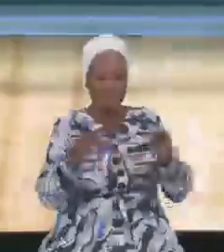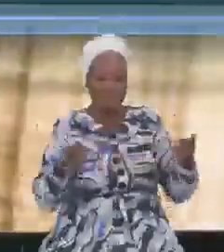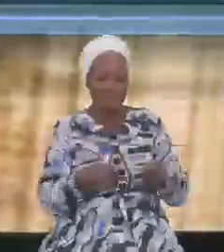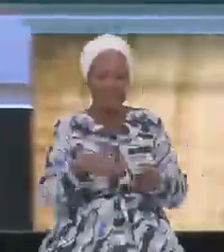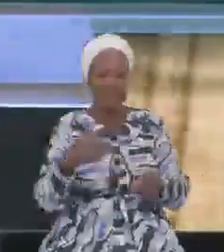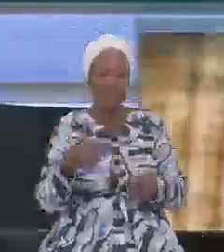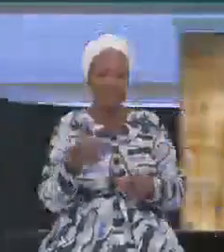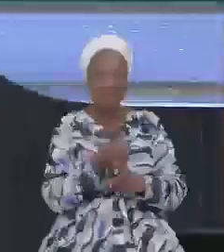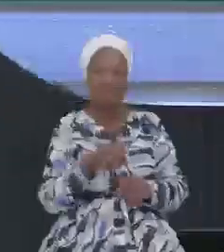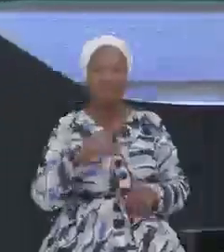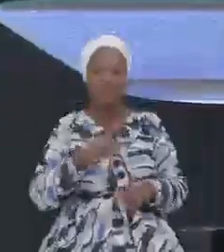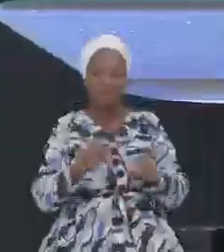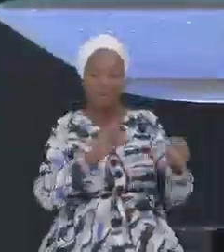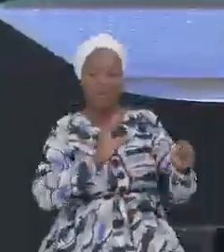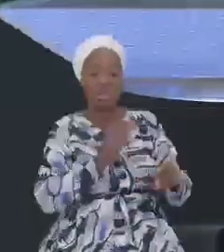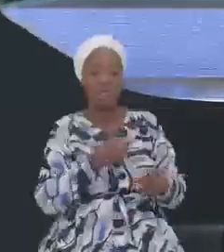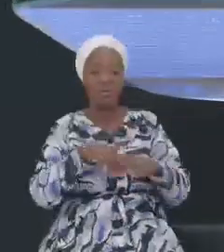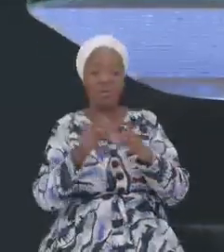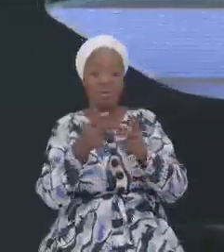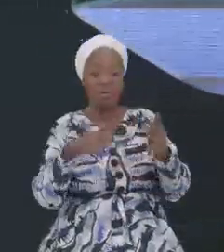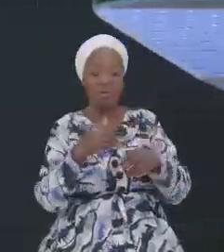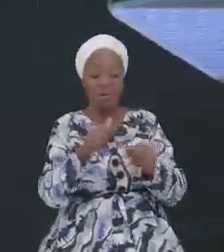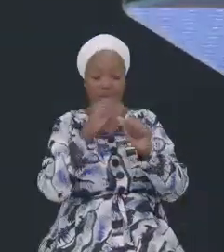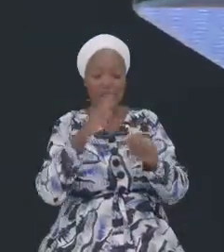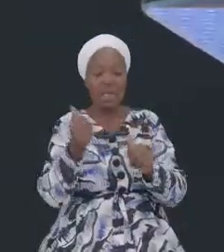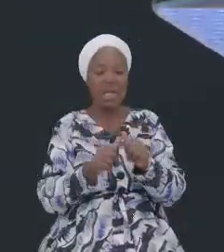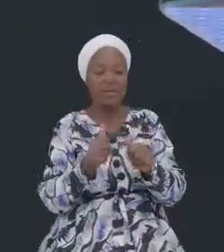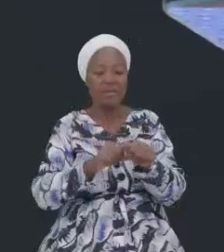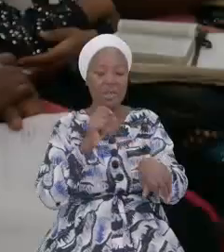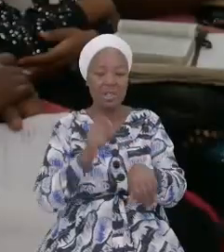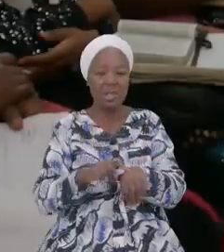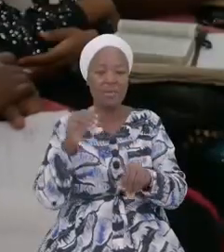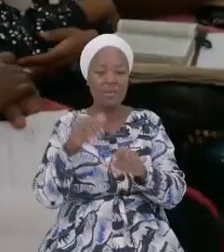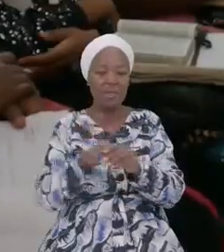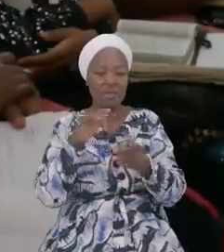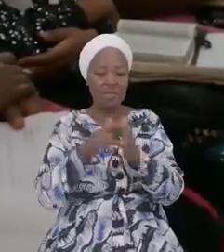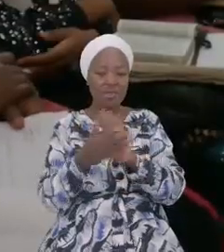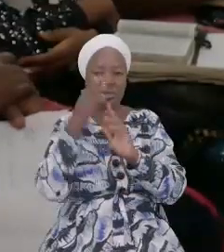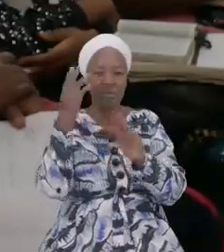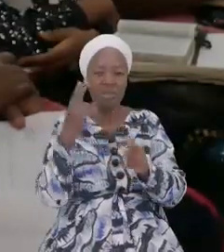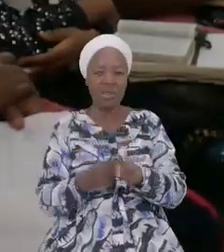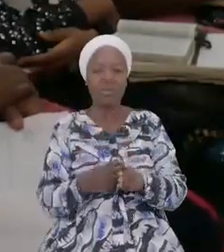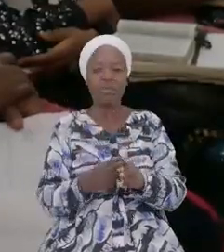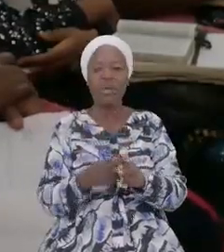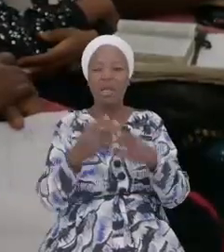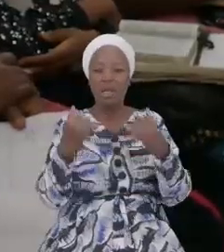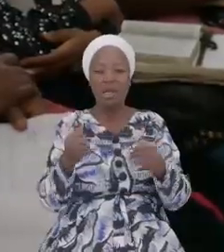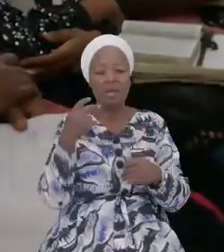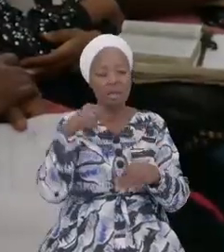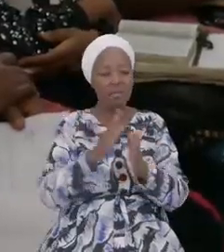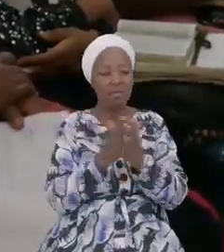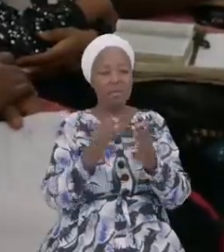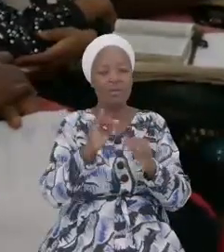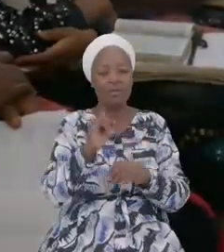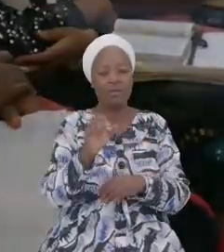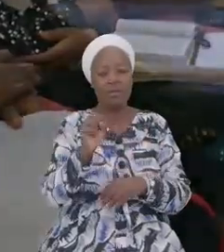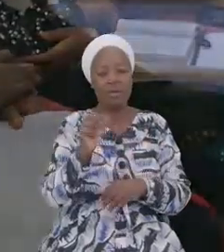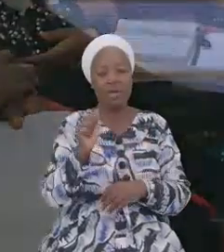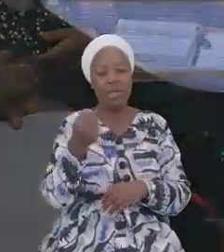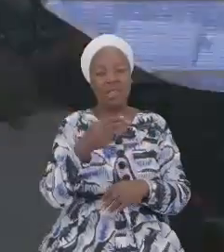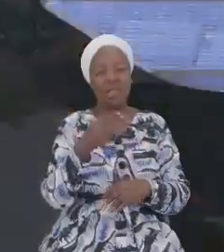of blessing all the time in Jesus' name. Look at Isaiah